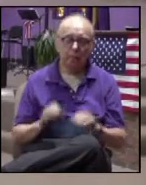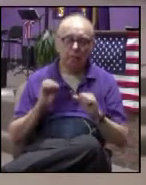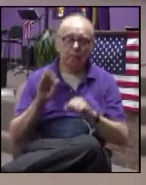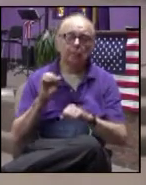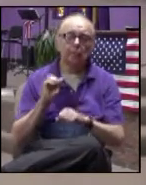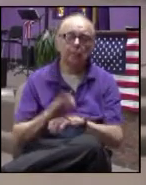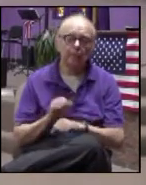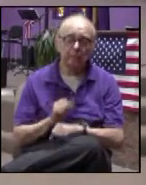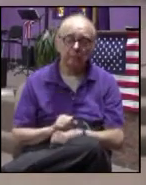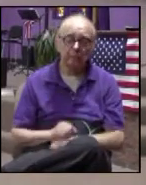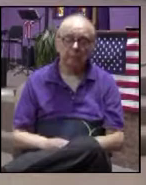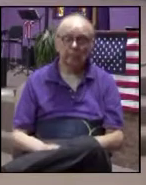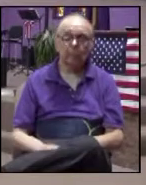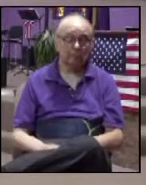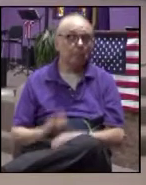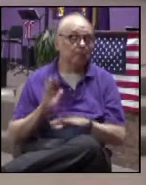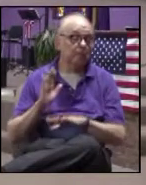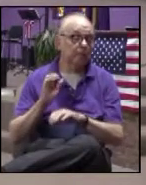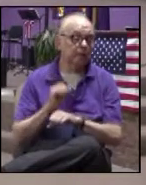miracles.